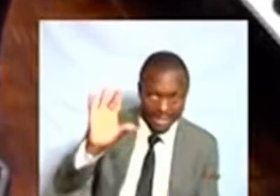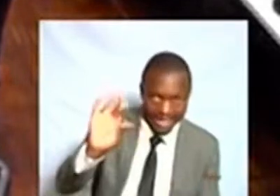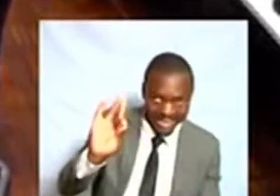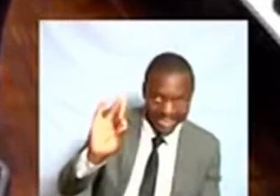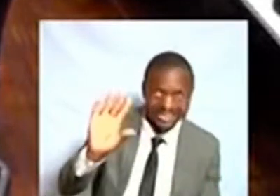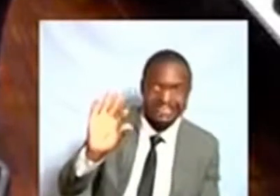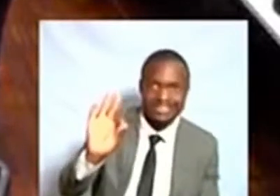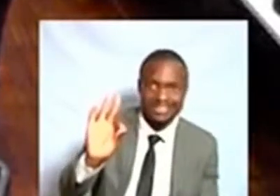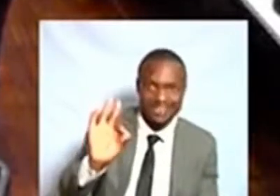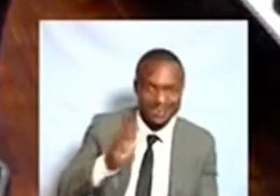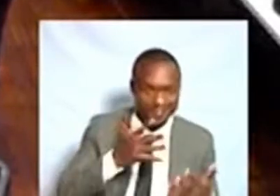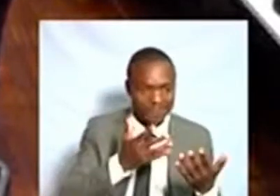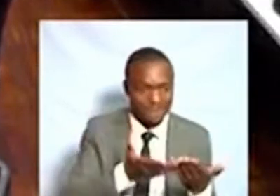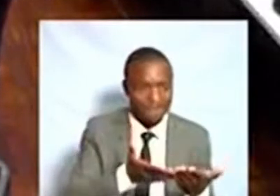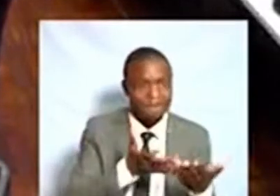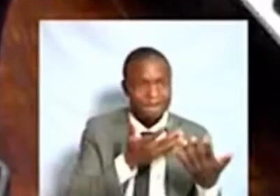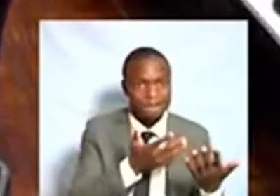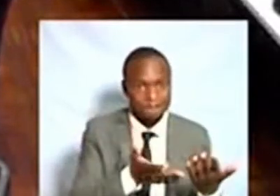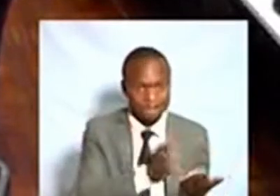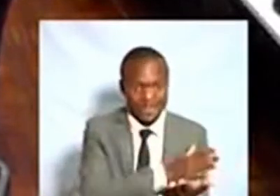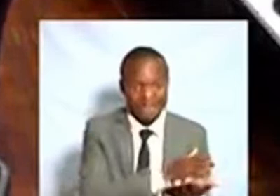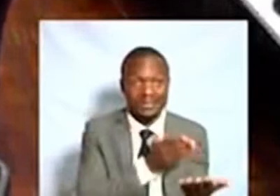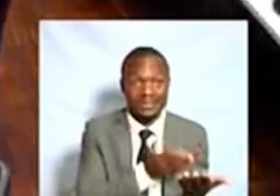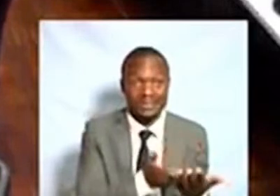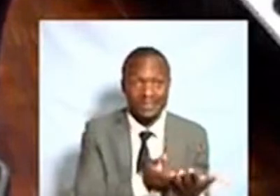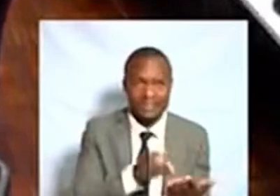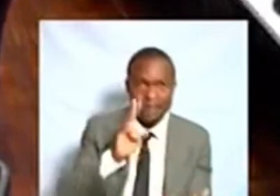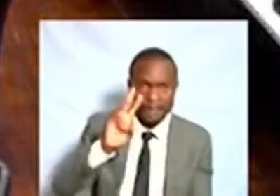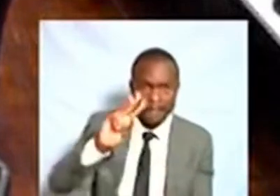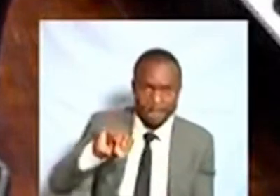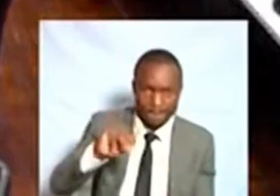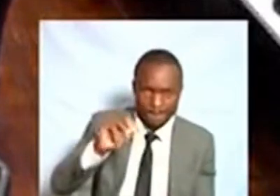9 on Madodo.